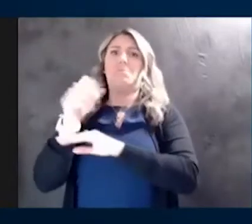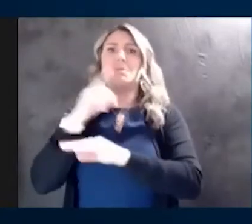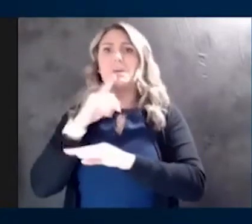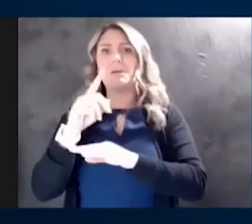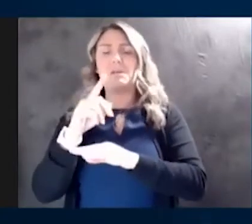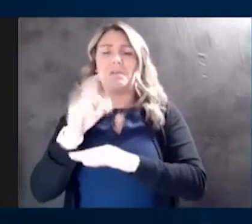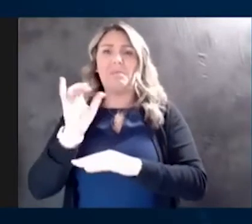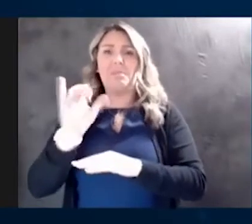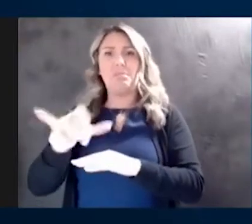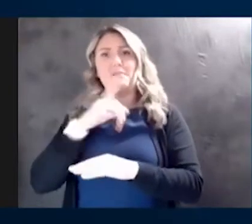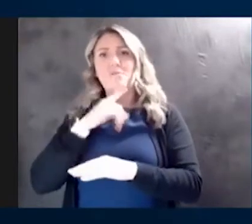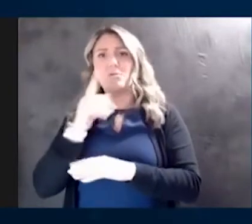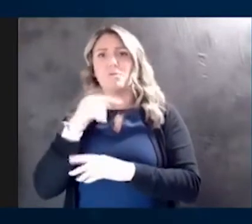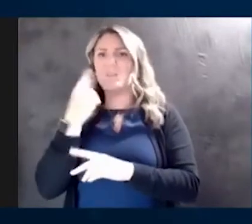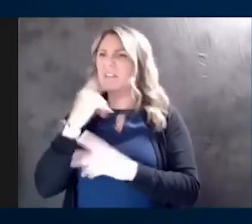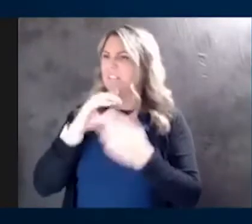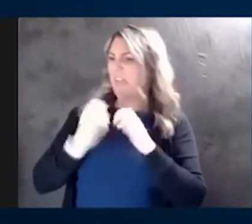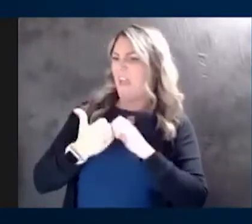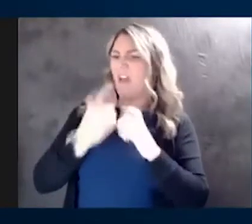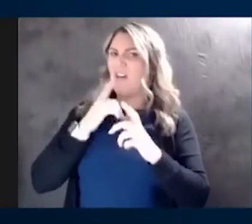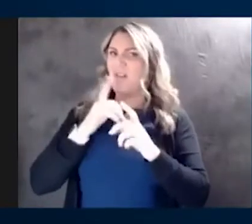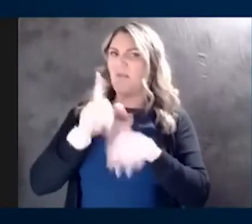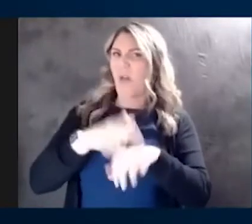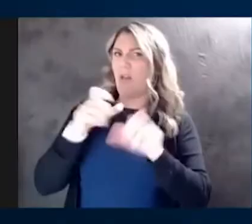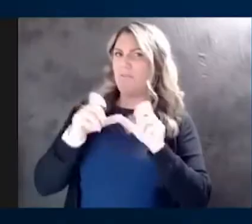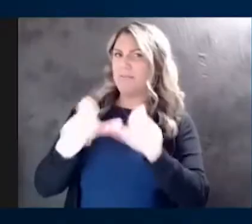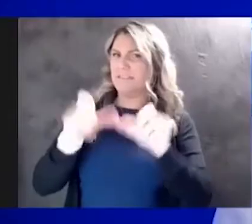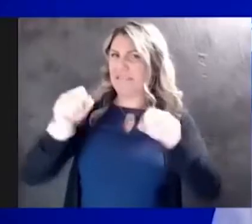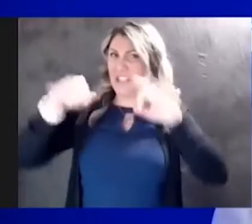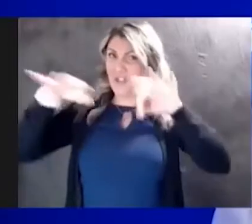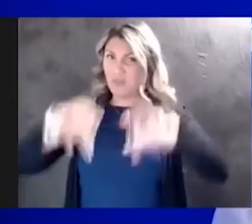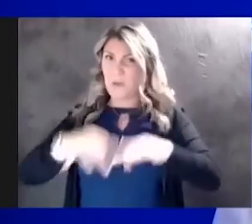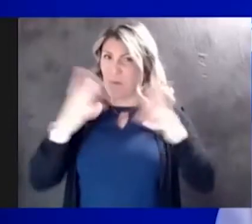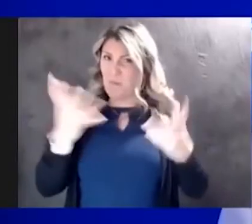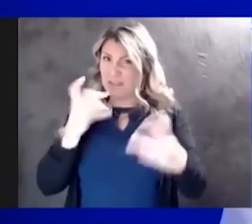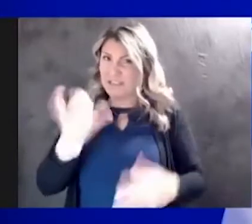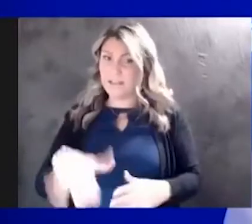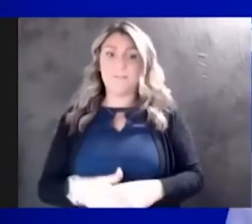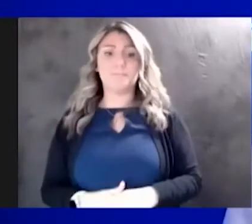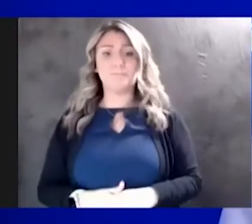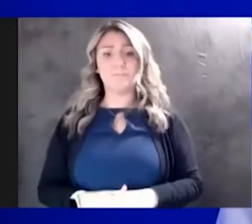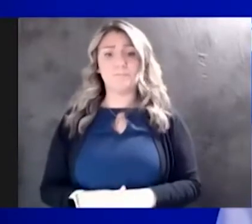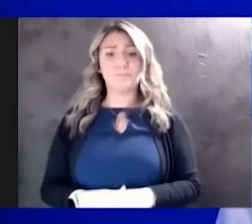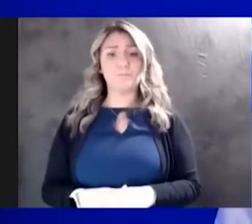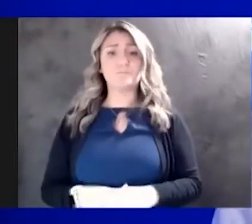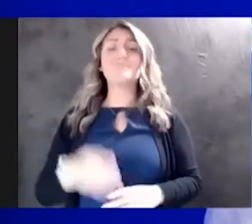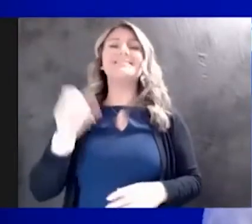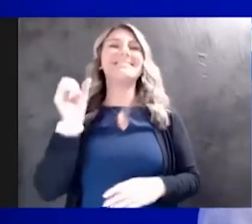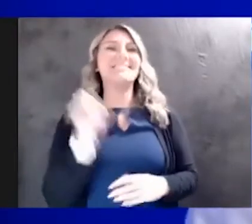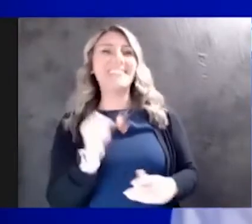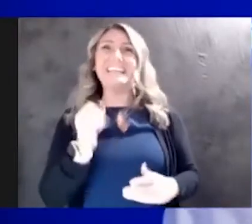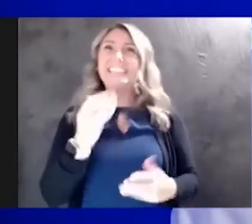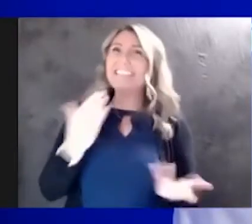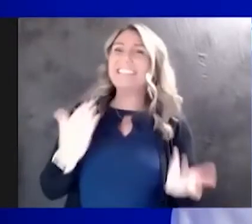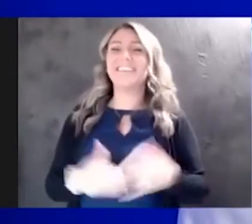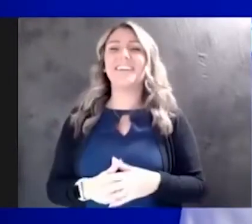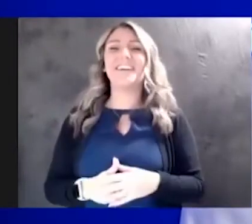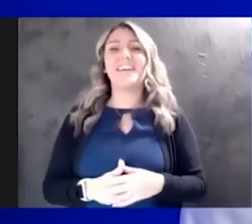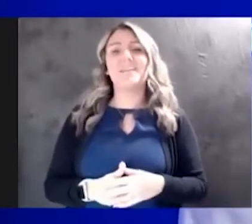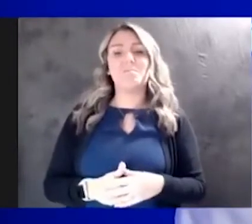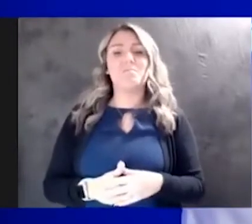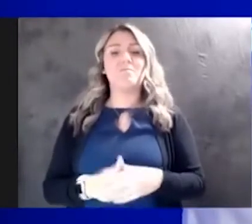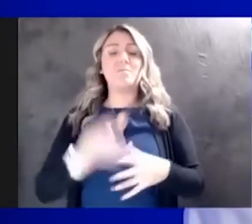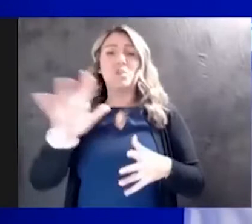can you describe what it is? I'm not even sure I know what that is. Yeah, you basically have a loss of sensation and